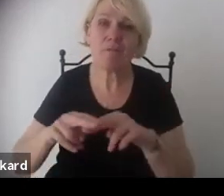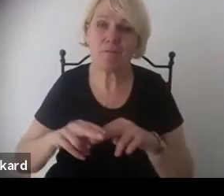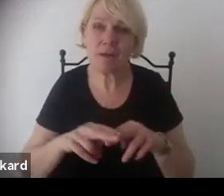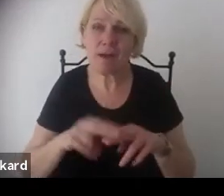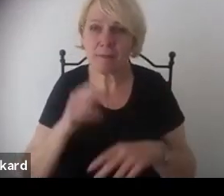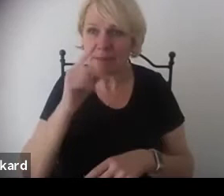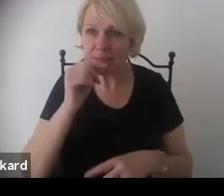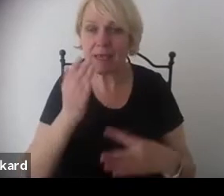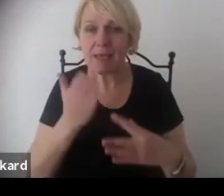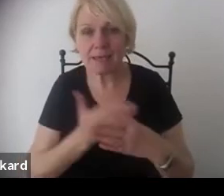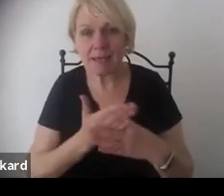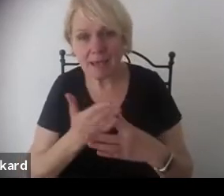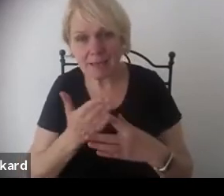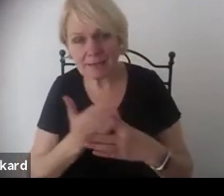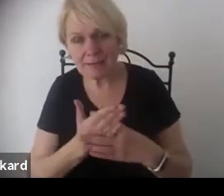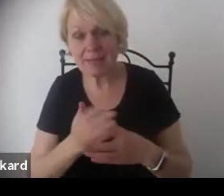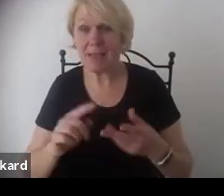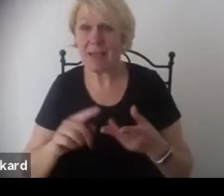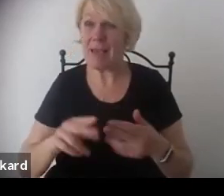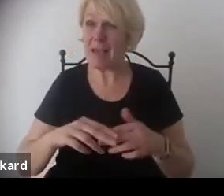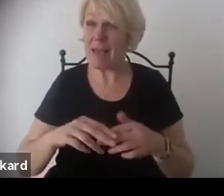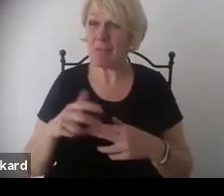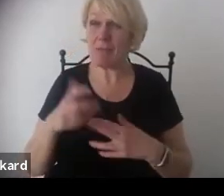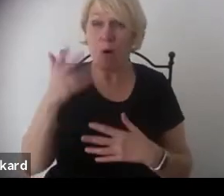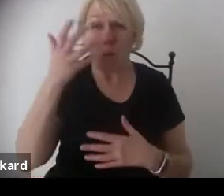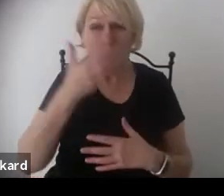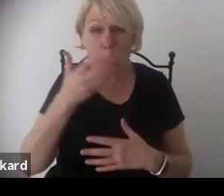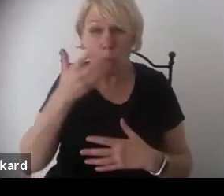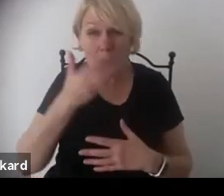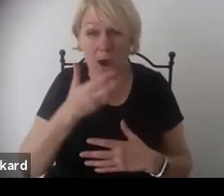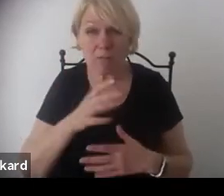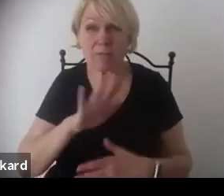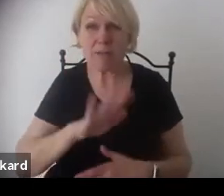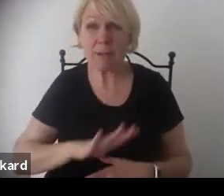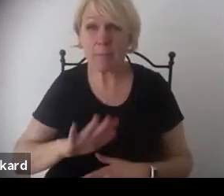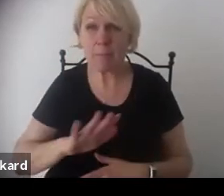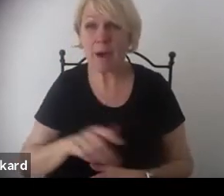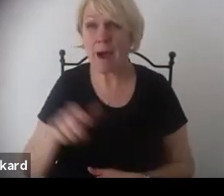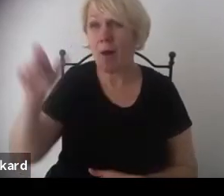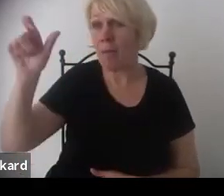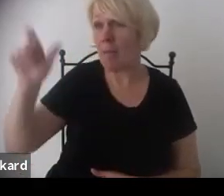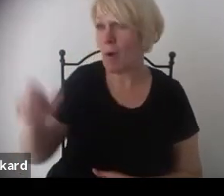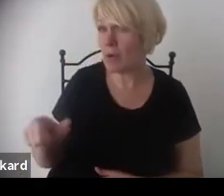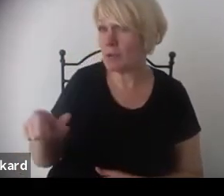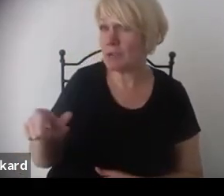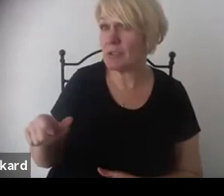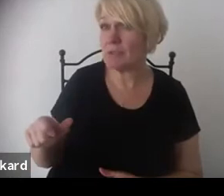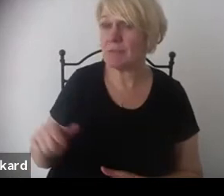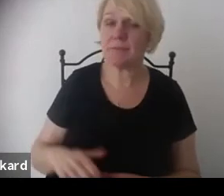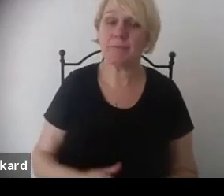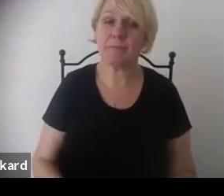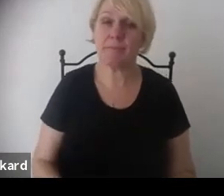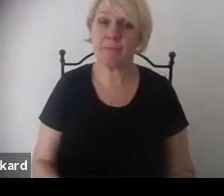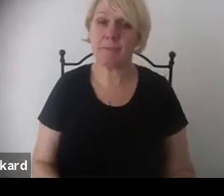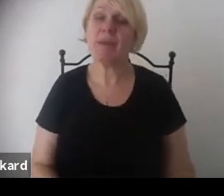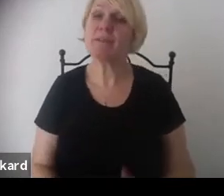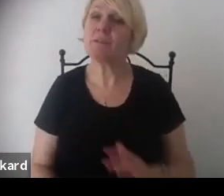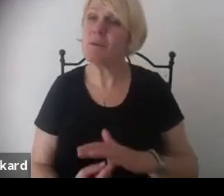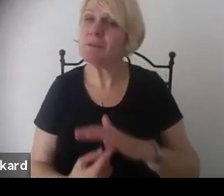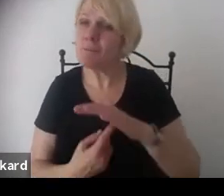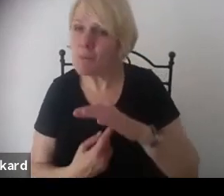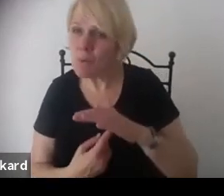concerns about their loved one. I think it's very important to keep on doing that because we are very keen to hear from families and